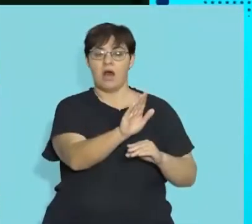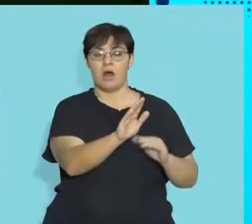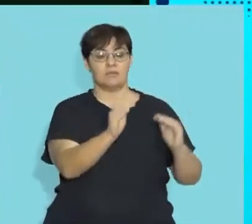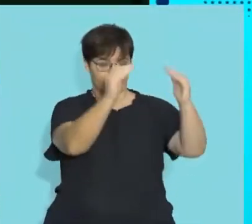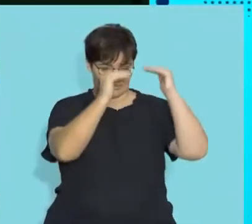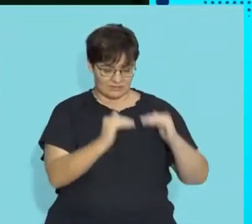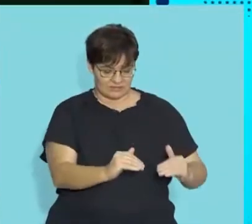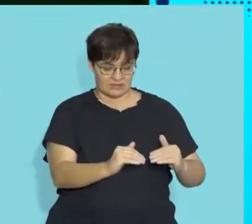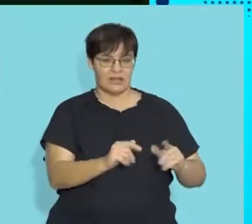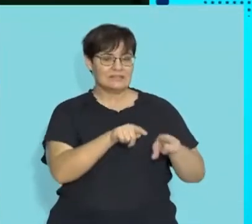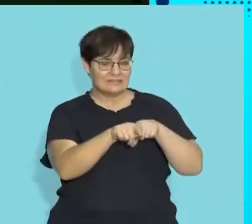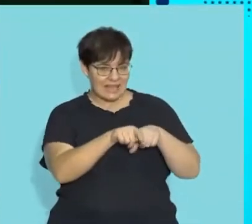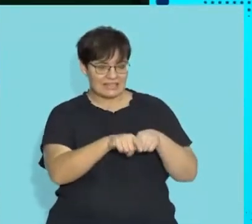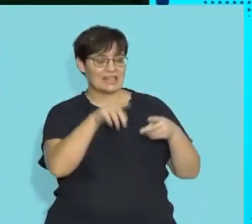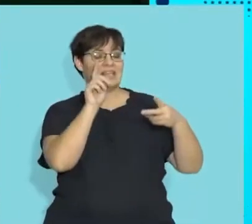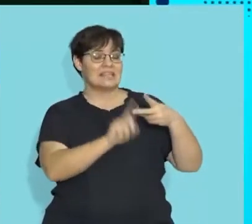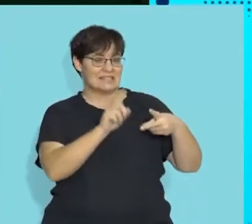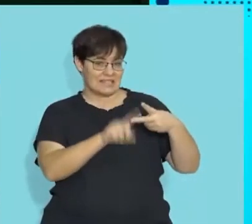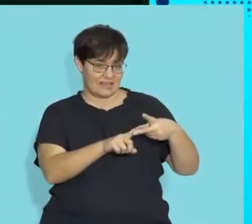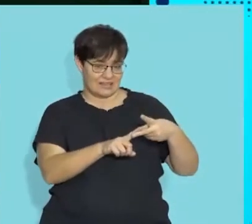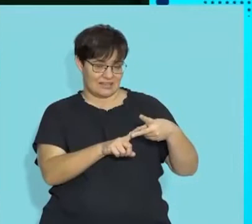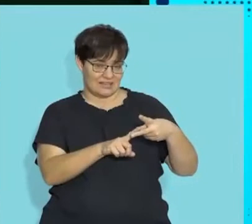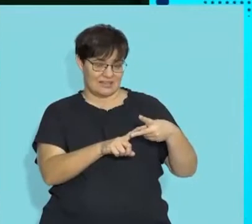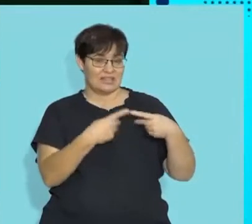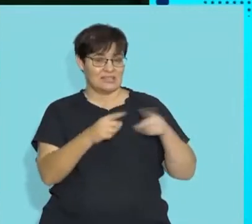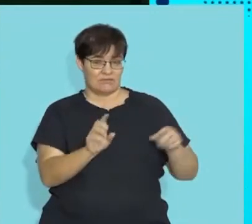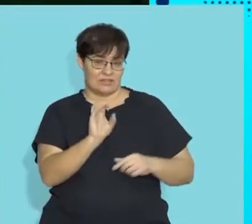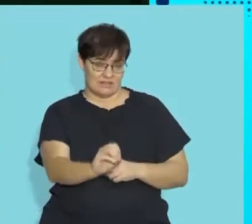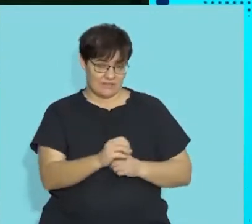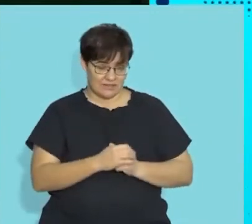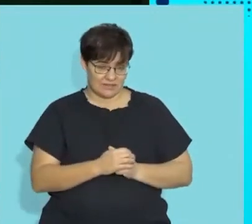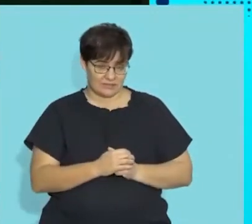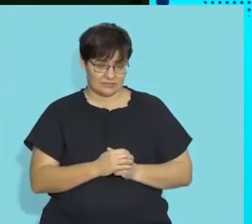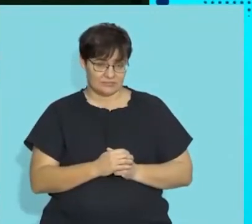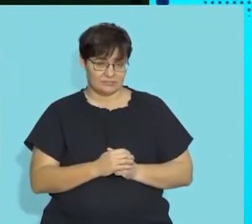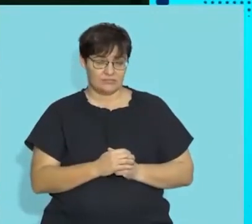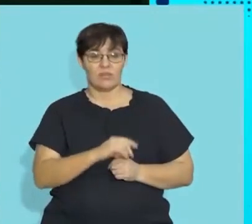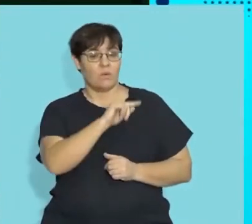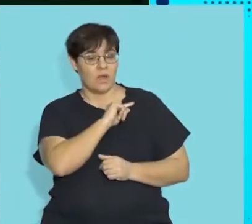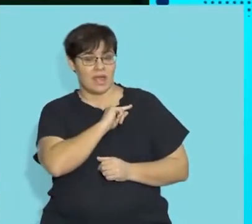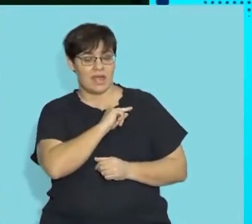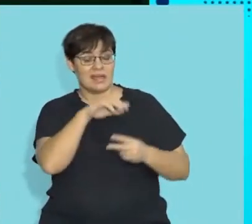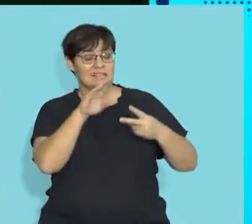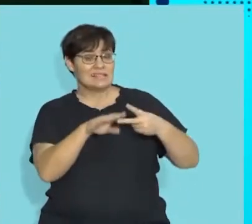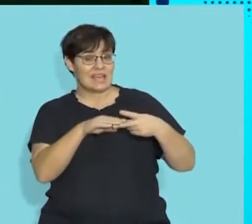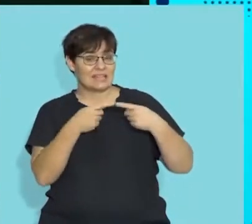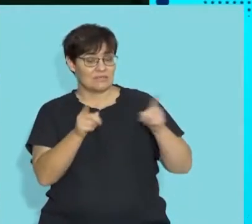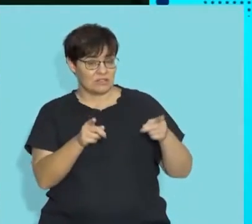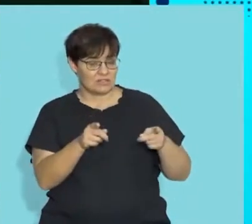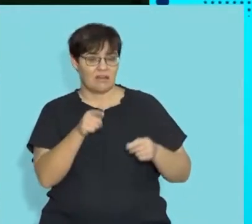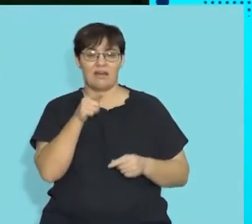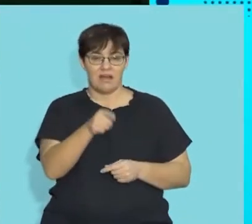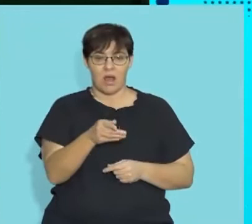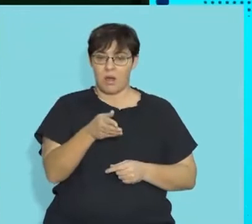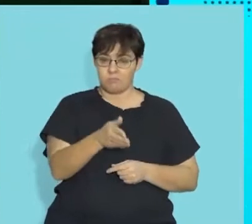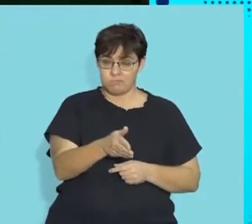point. Please test to see whether there are second differences present, because second